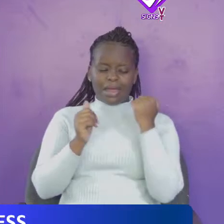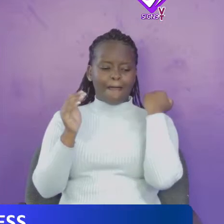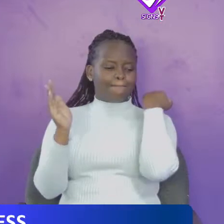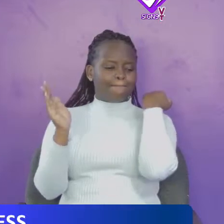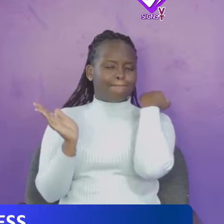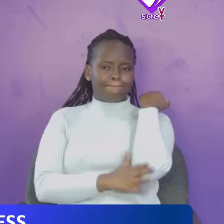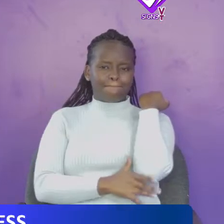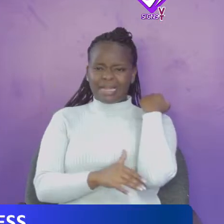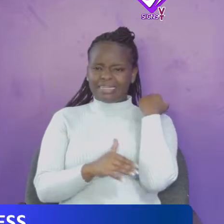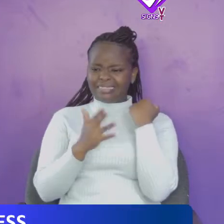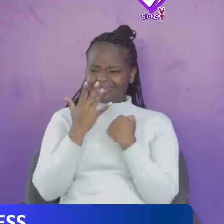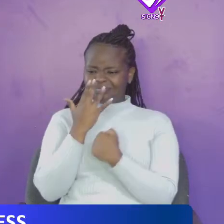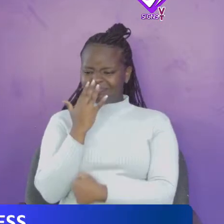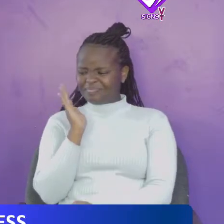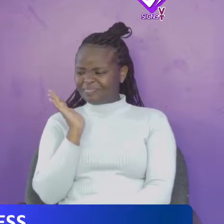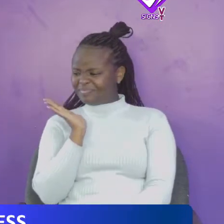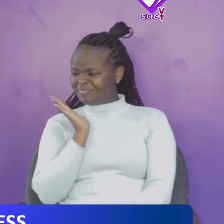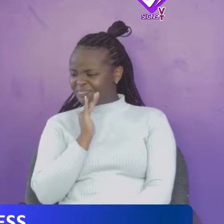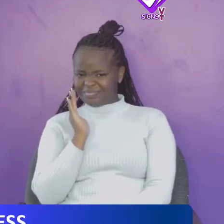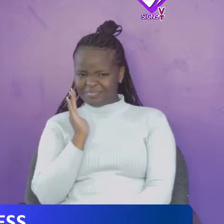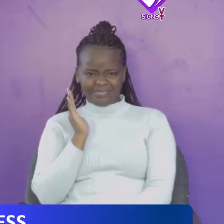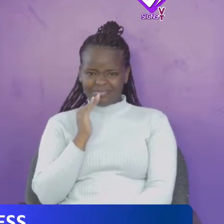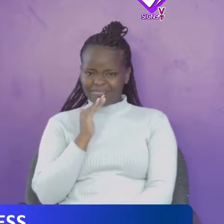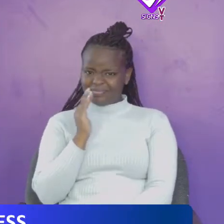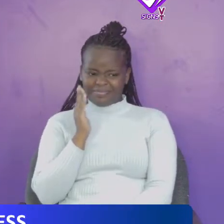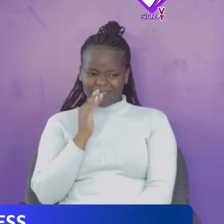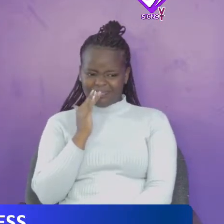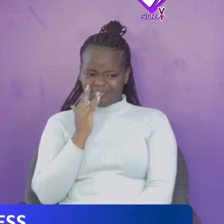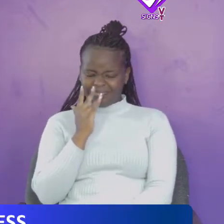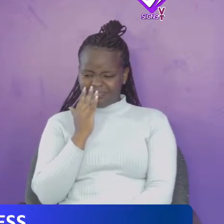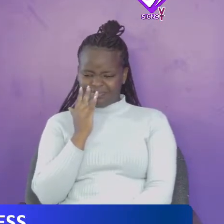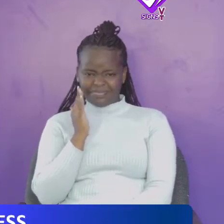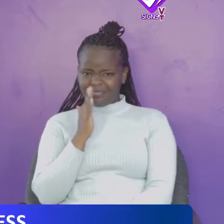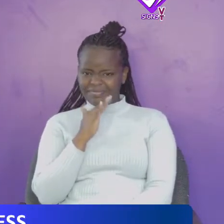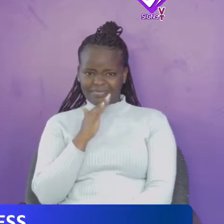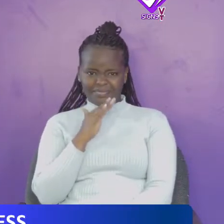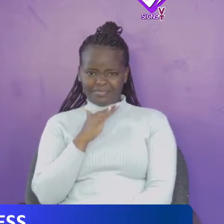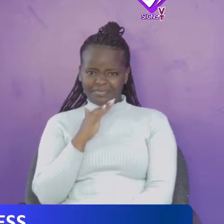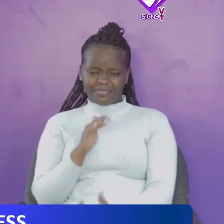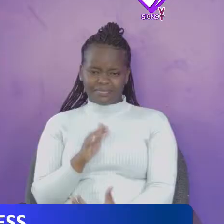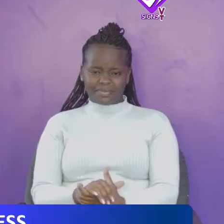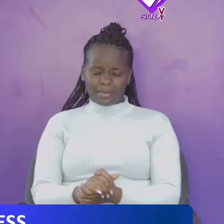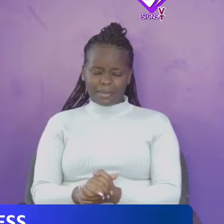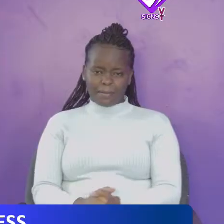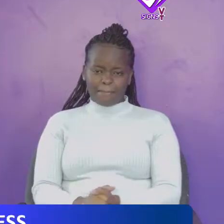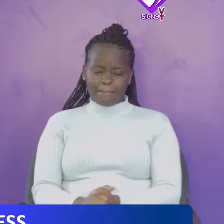body odor. The areas where... Seems like you're talking to gym goers.